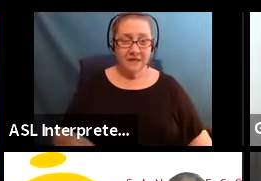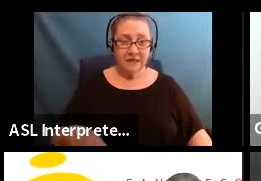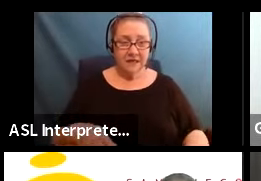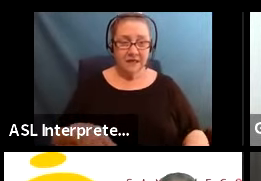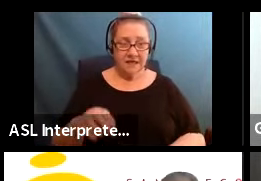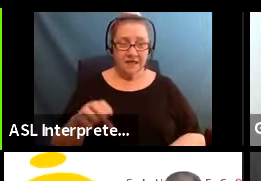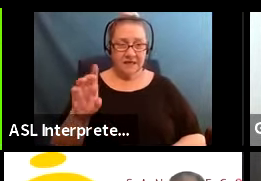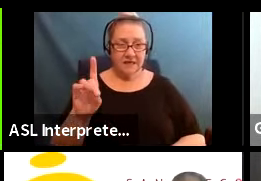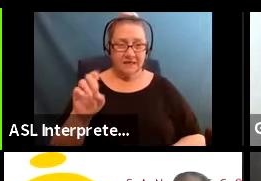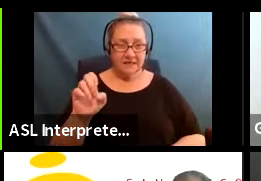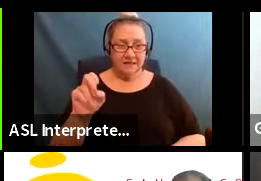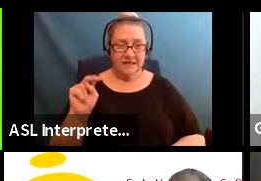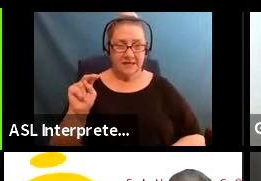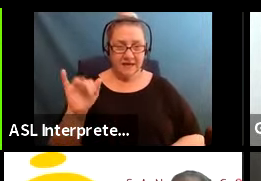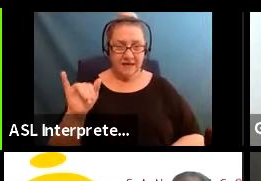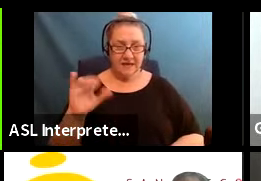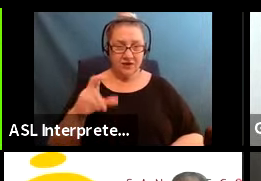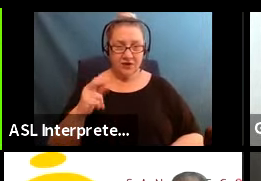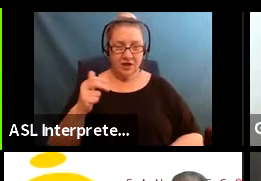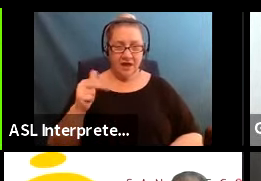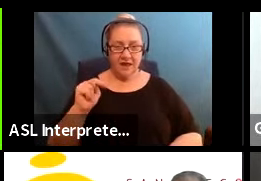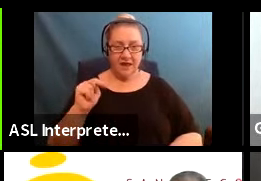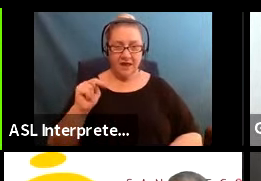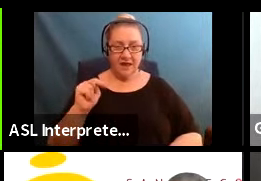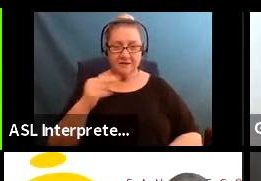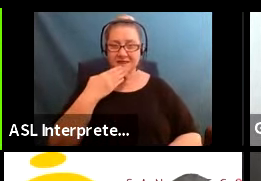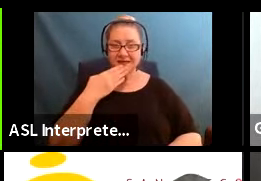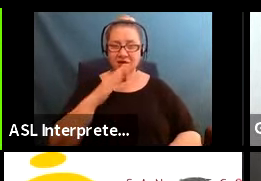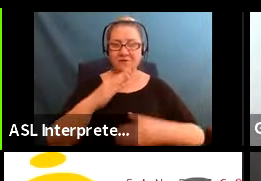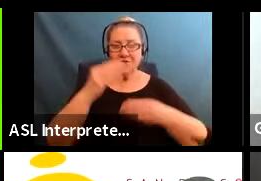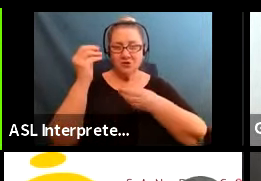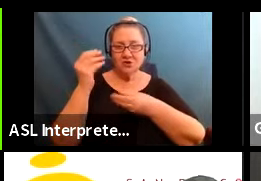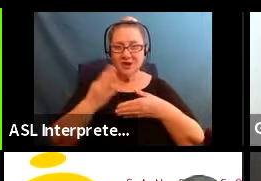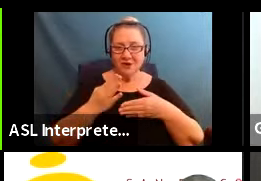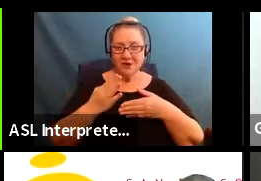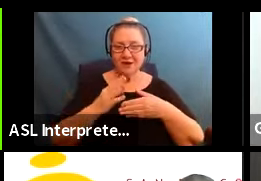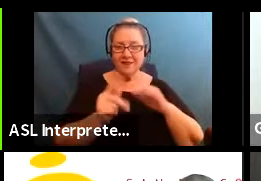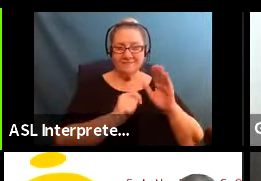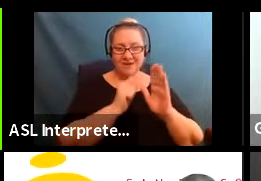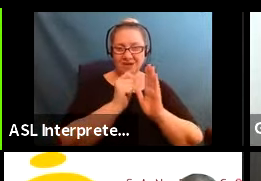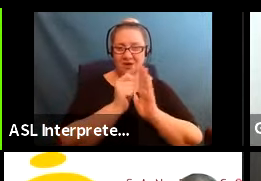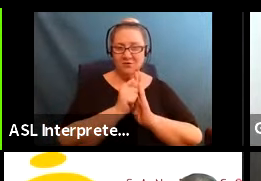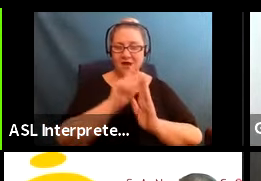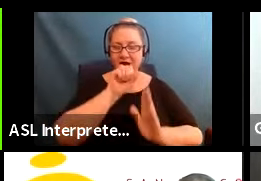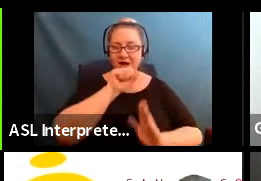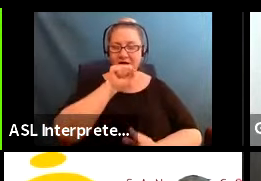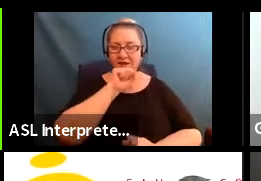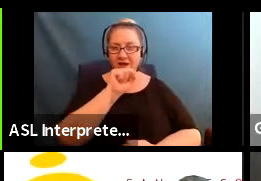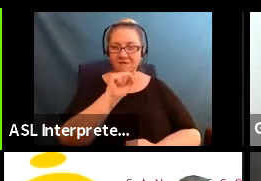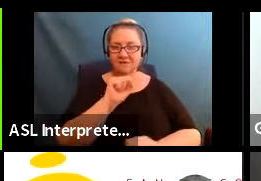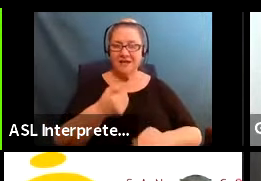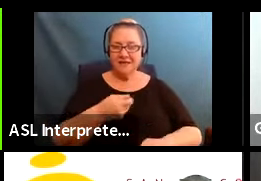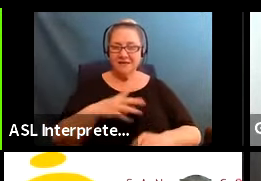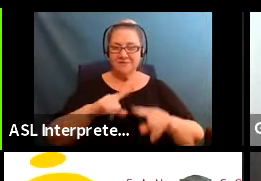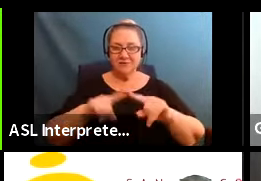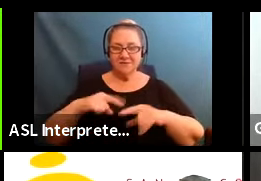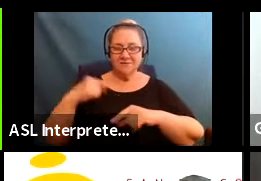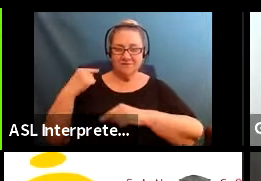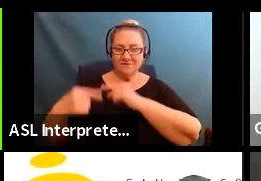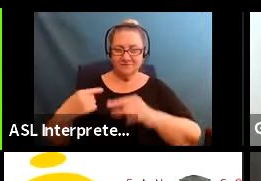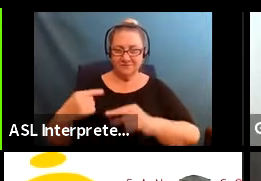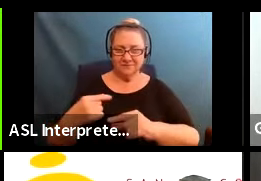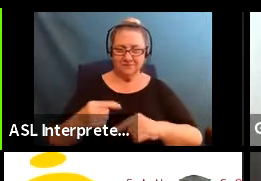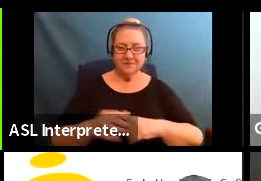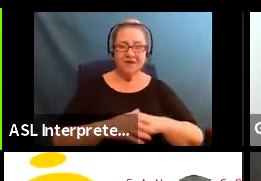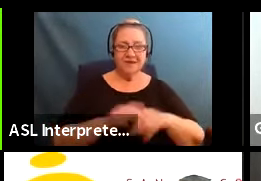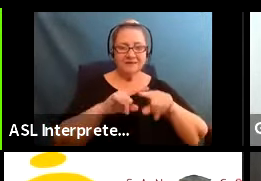and Aging. Wanted to say thank you for sharing the videos. I loved them. I loved how multi-generational they were, how they featured older adults.